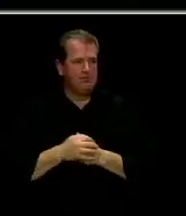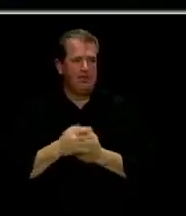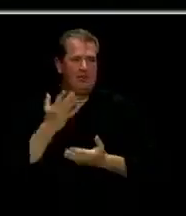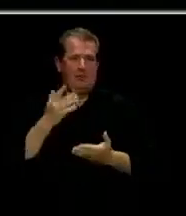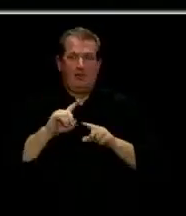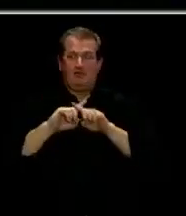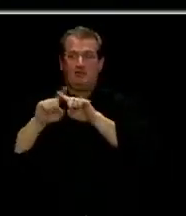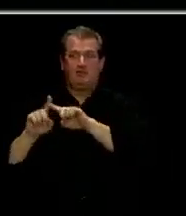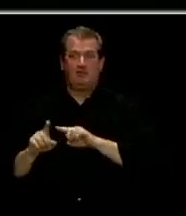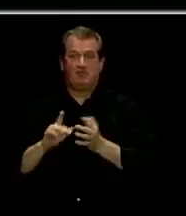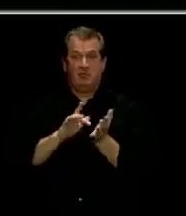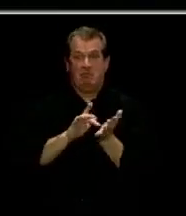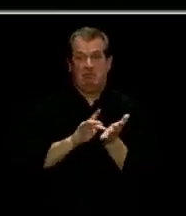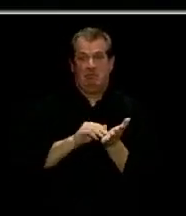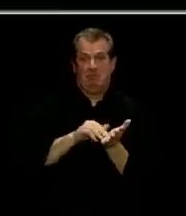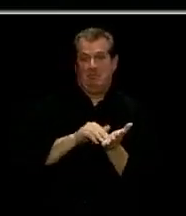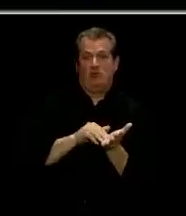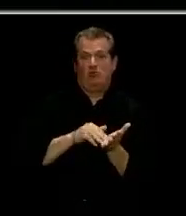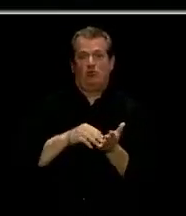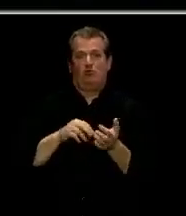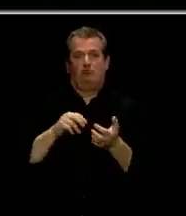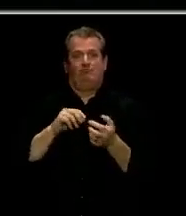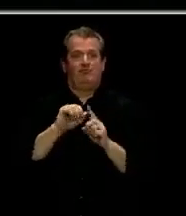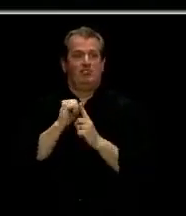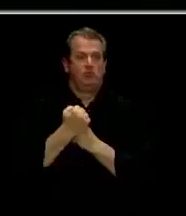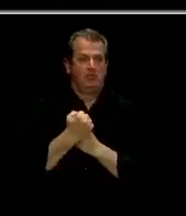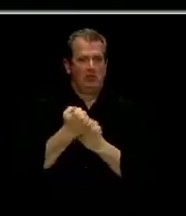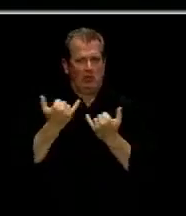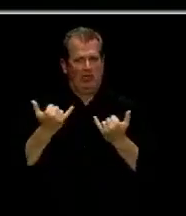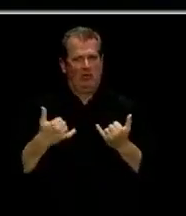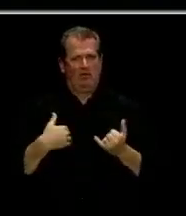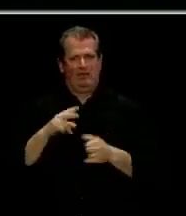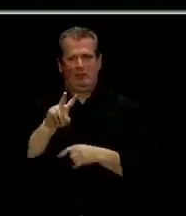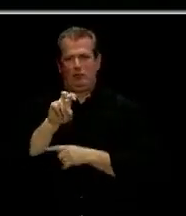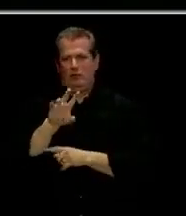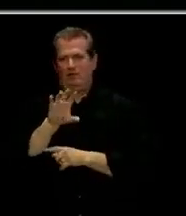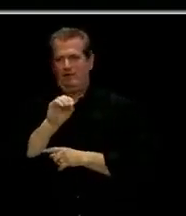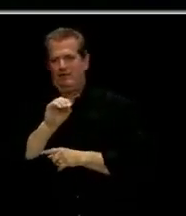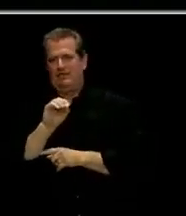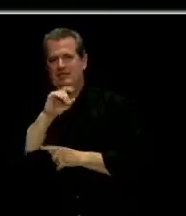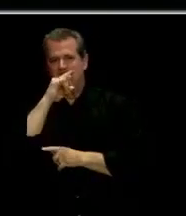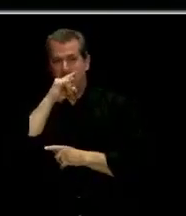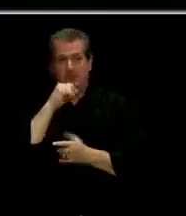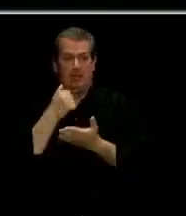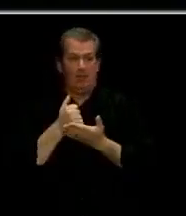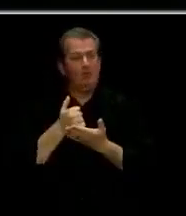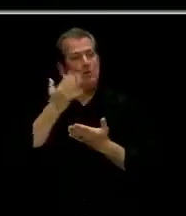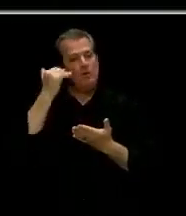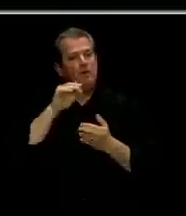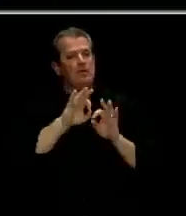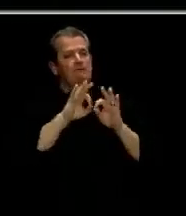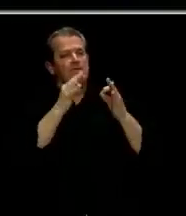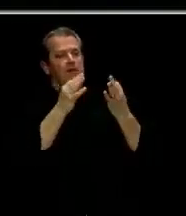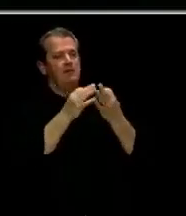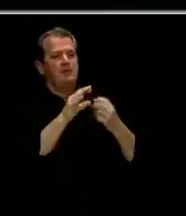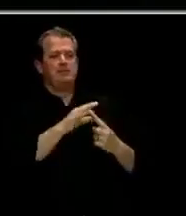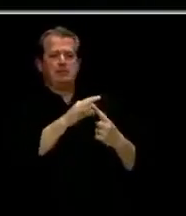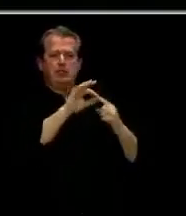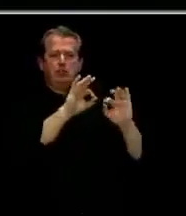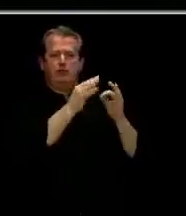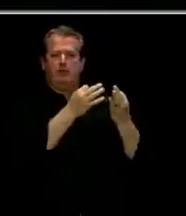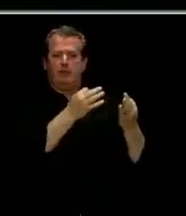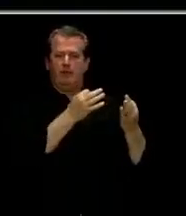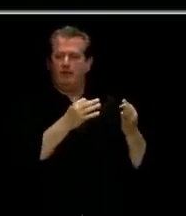medical conditions. We have about 250 kids right now being served by very special families who take this on to take